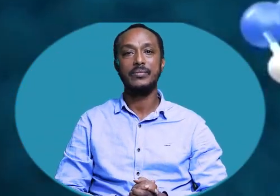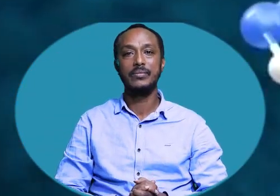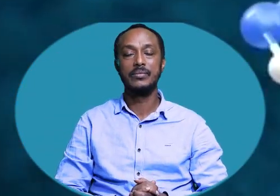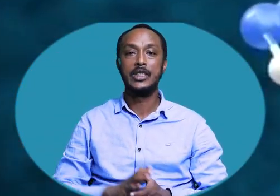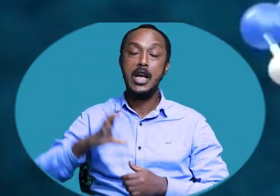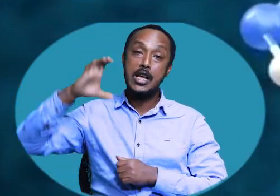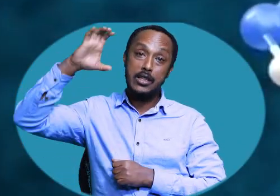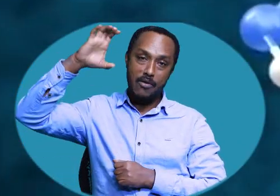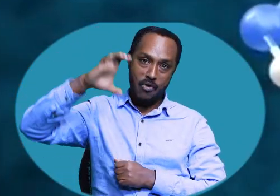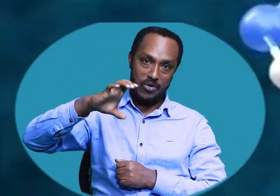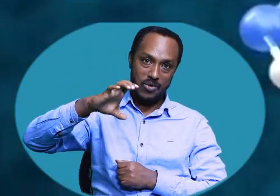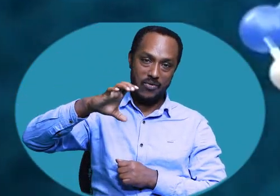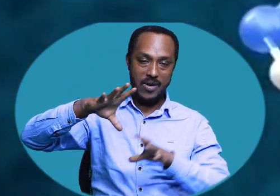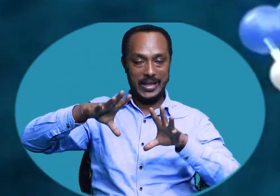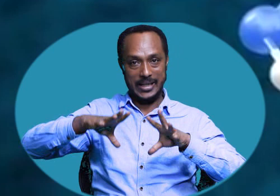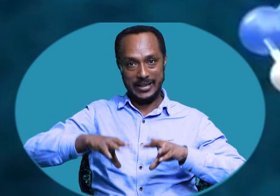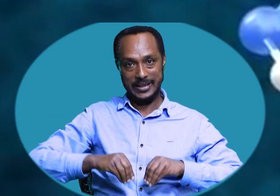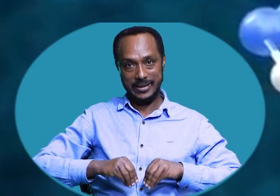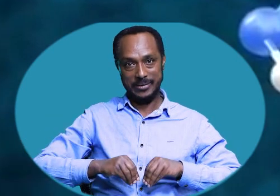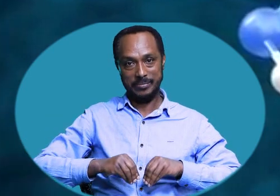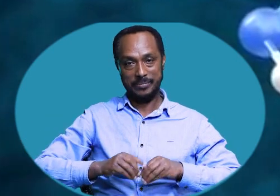The force of attraction.